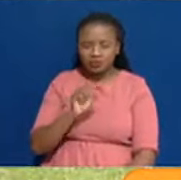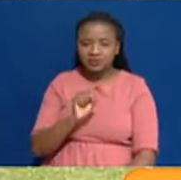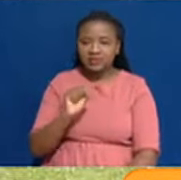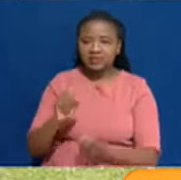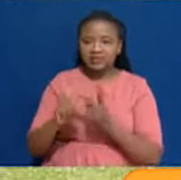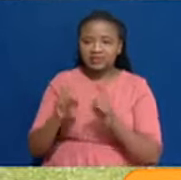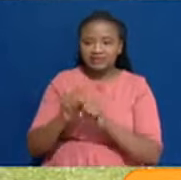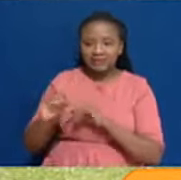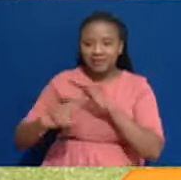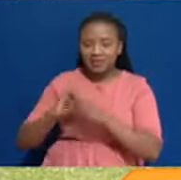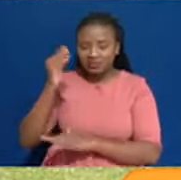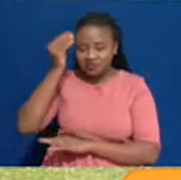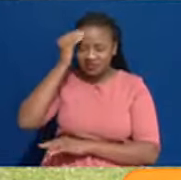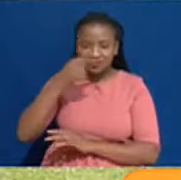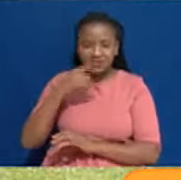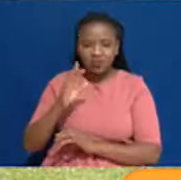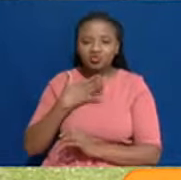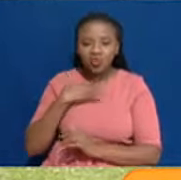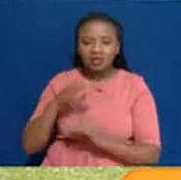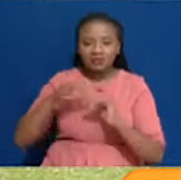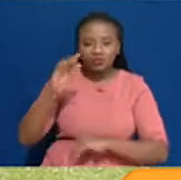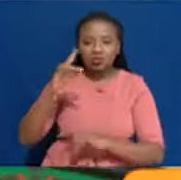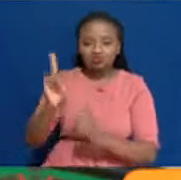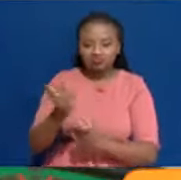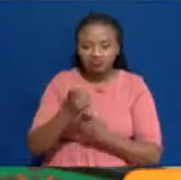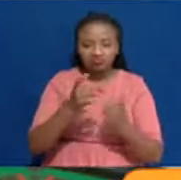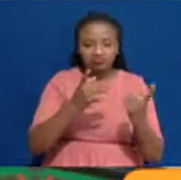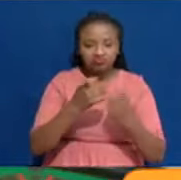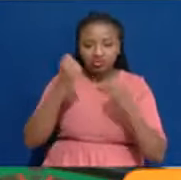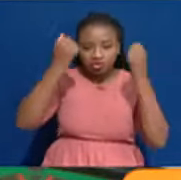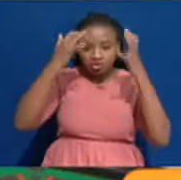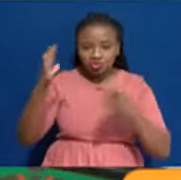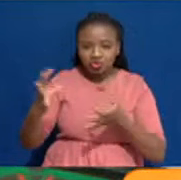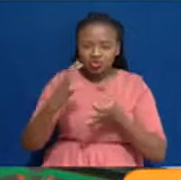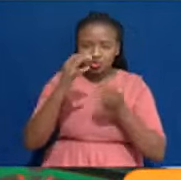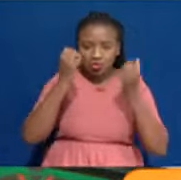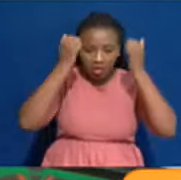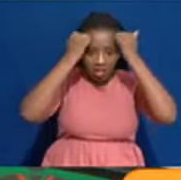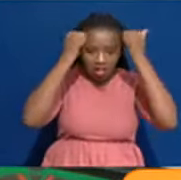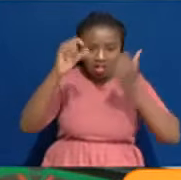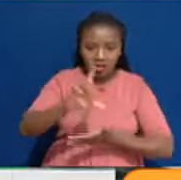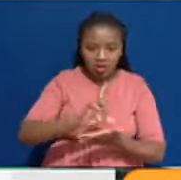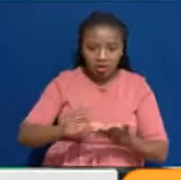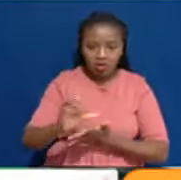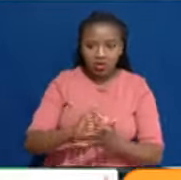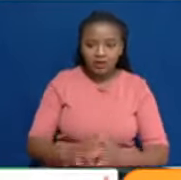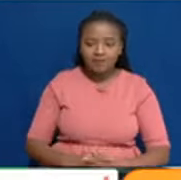to attract more of the students to study locally. We have a lot of